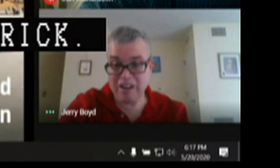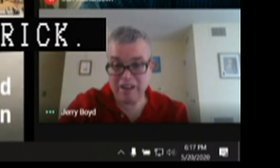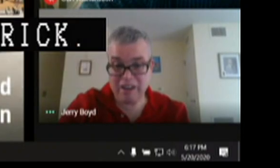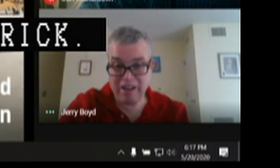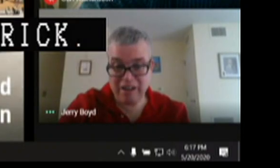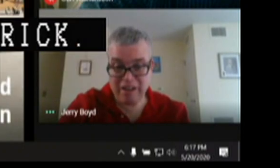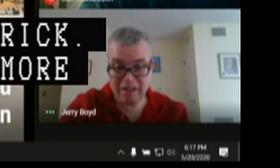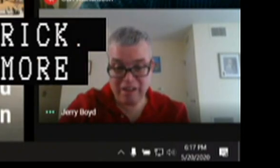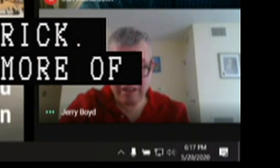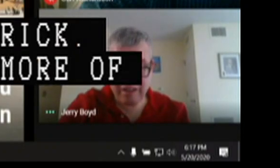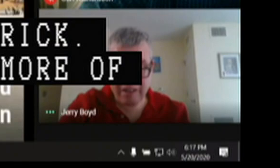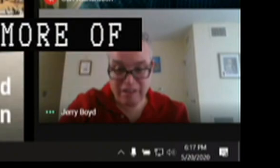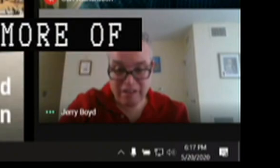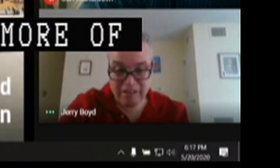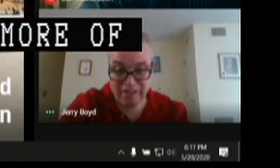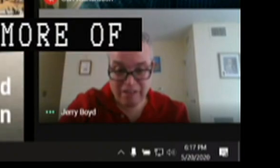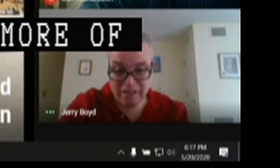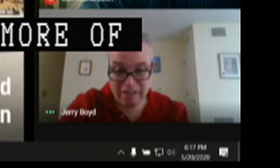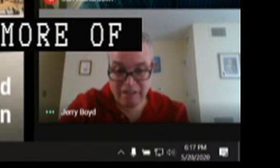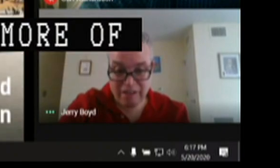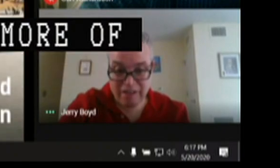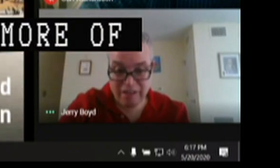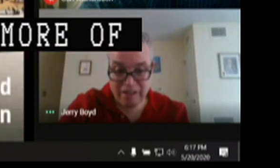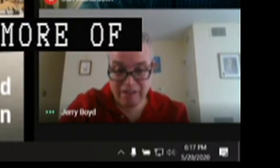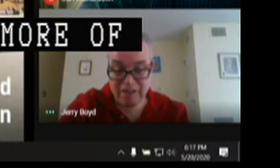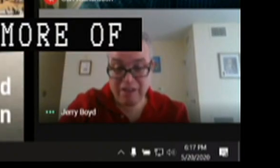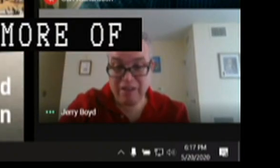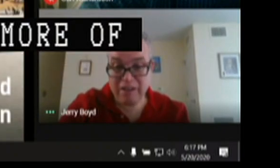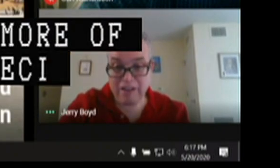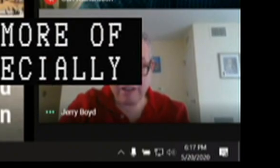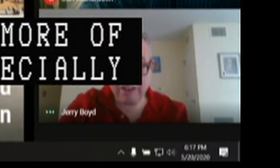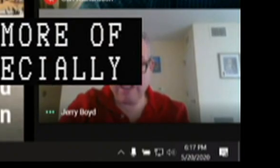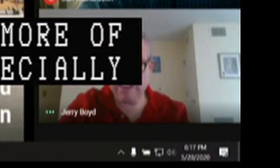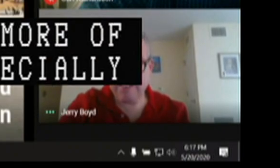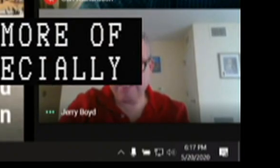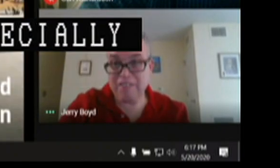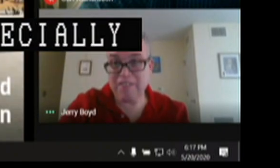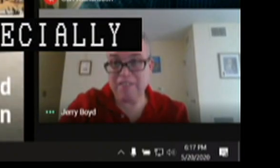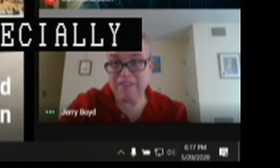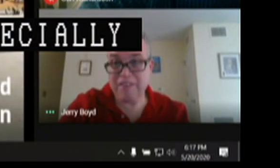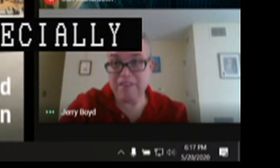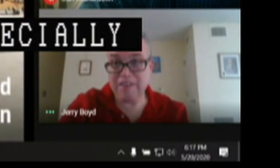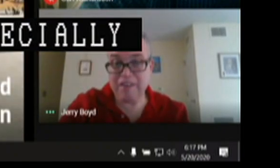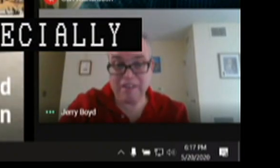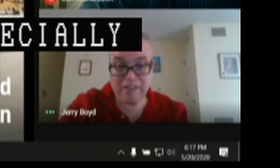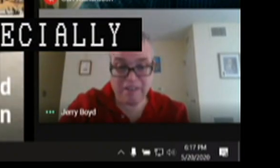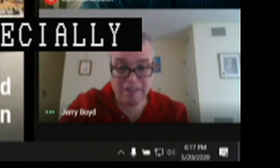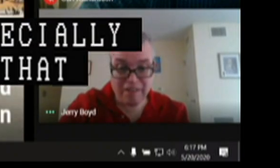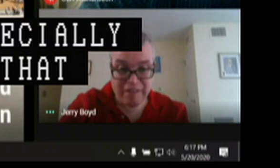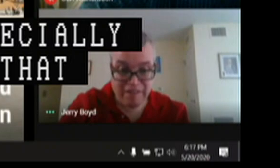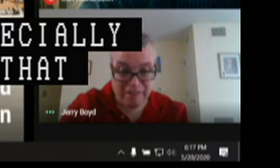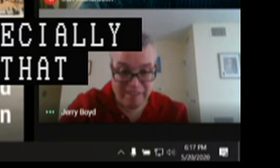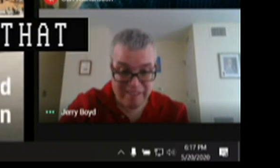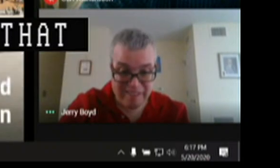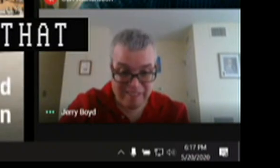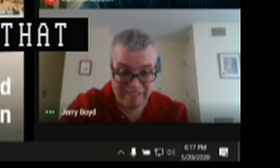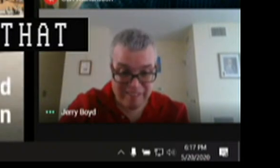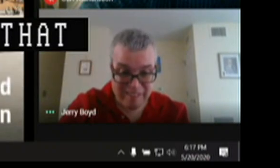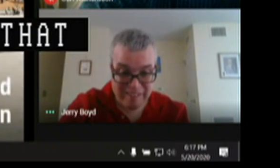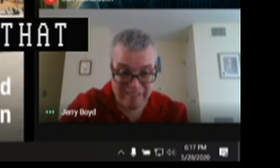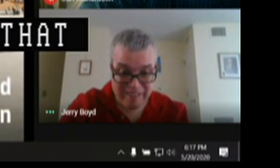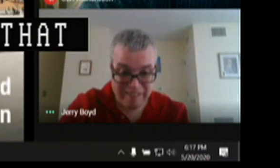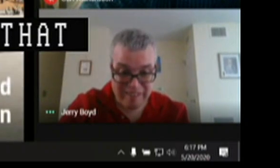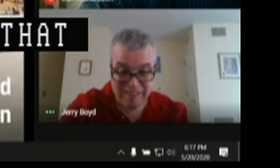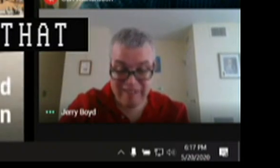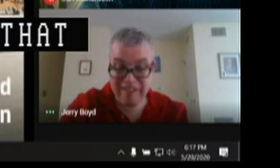of materials, especially on the universal walkway, that would be more contrasting to the brick rather